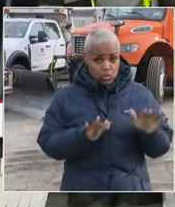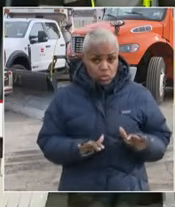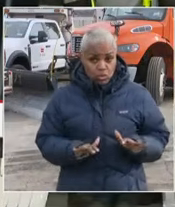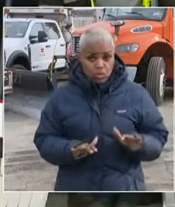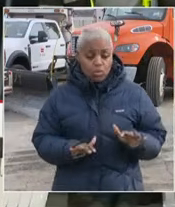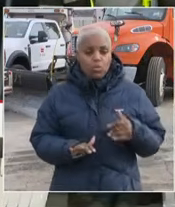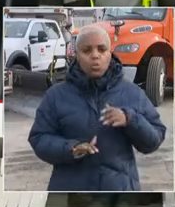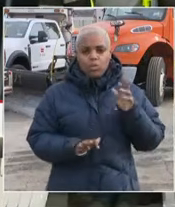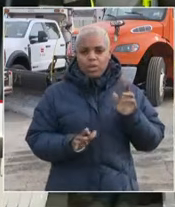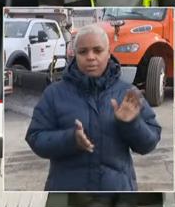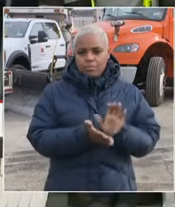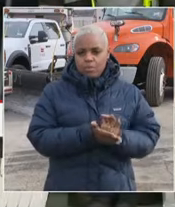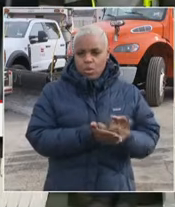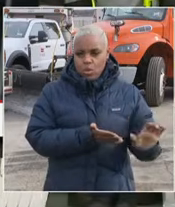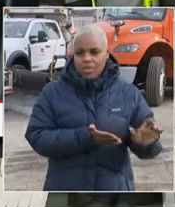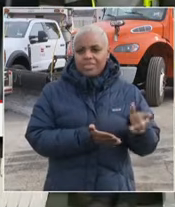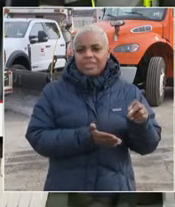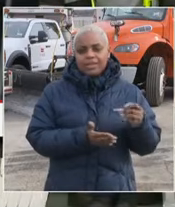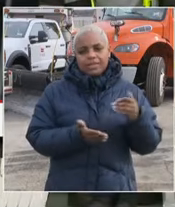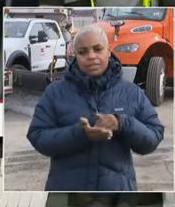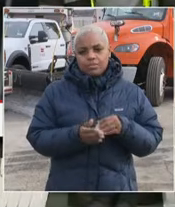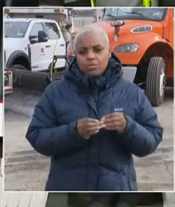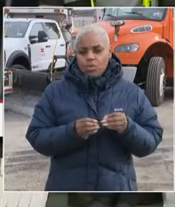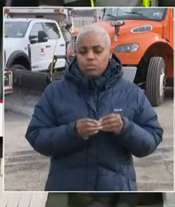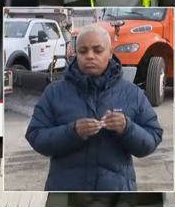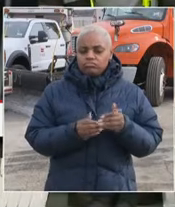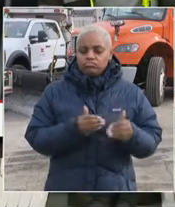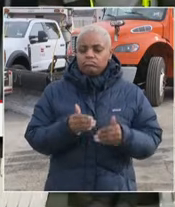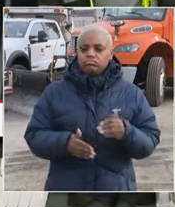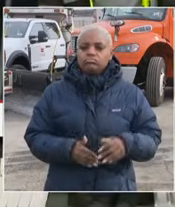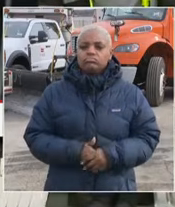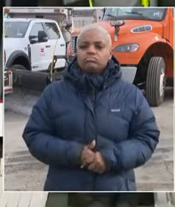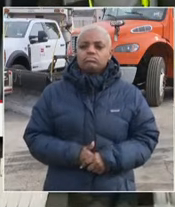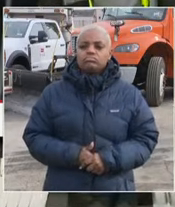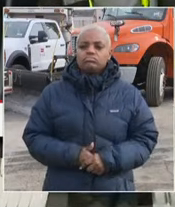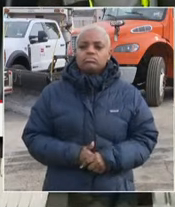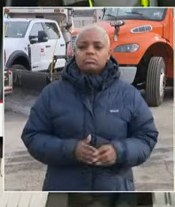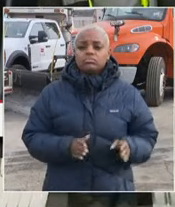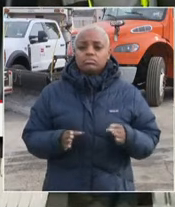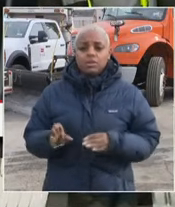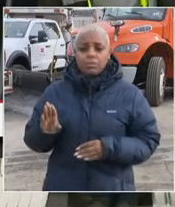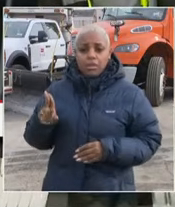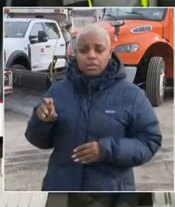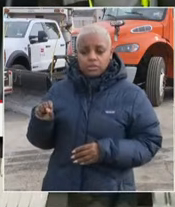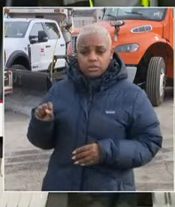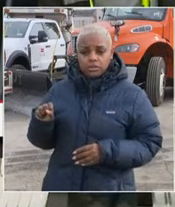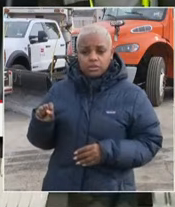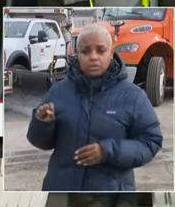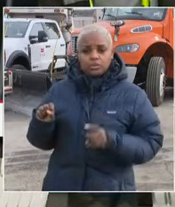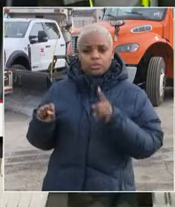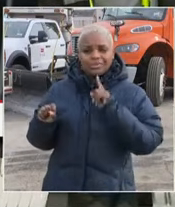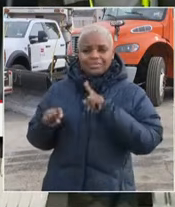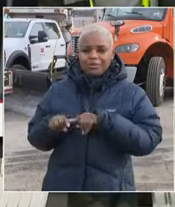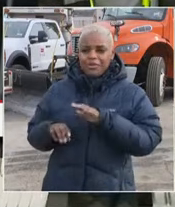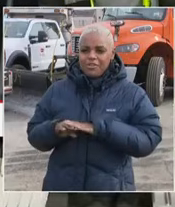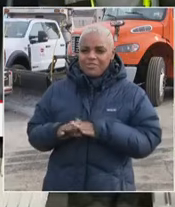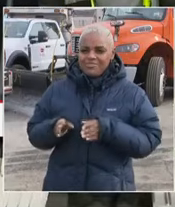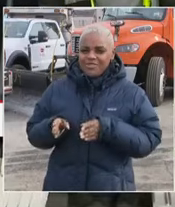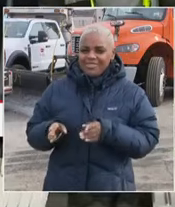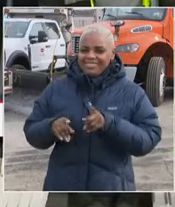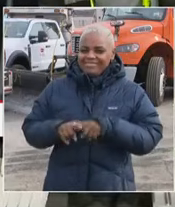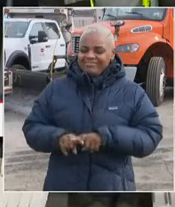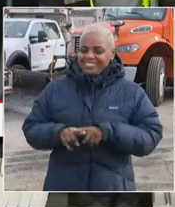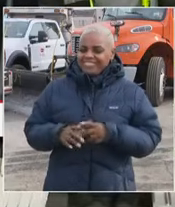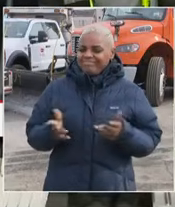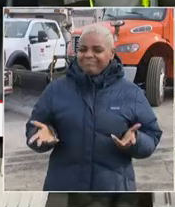that. On the bus side, bus is heavily dependent on roadway conditions. So I want to just reiterate my thanks to our DC partner, but also our partners